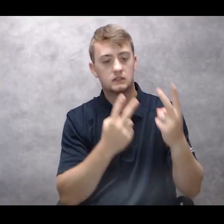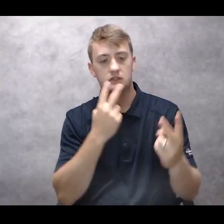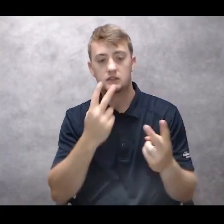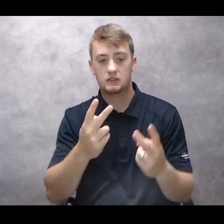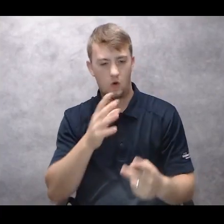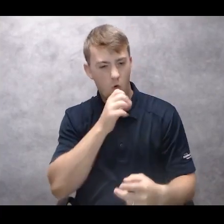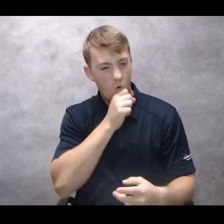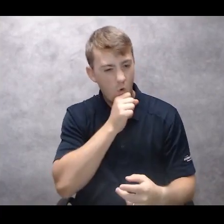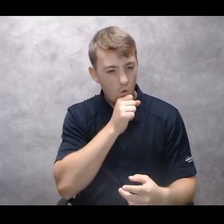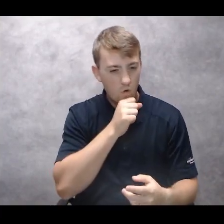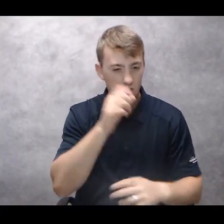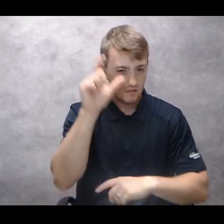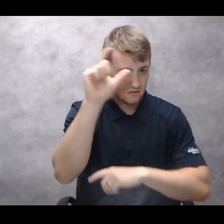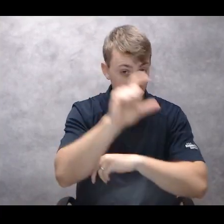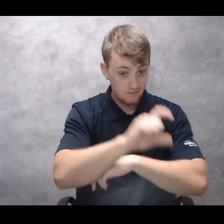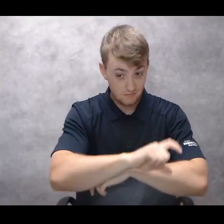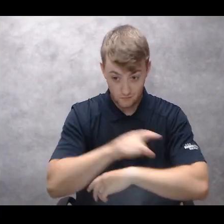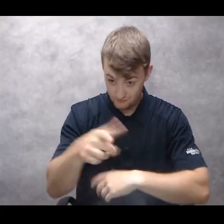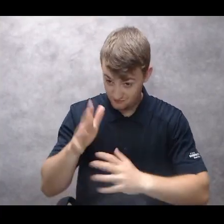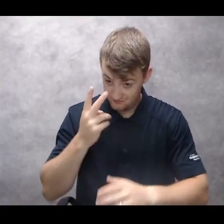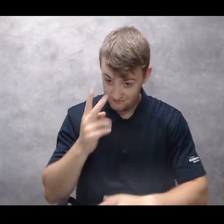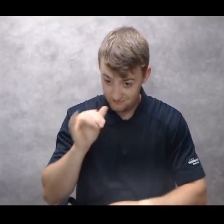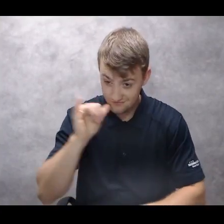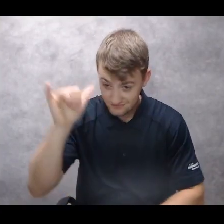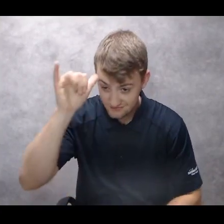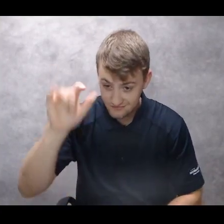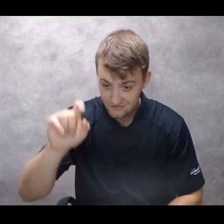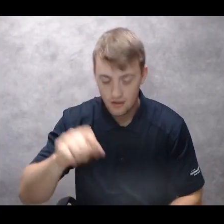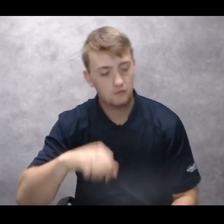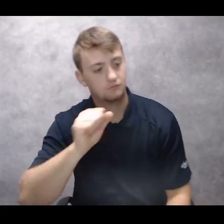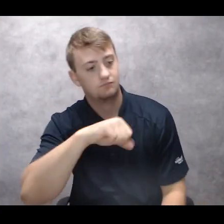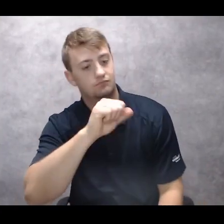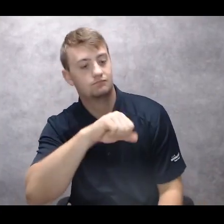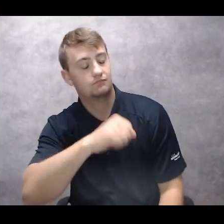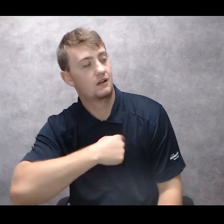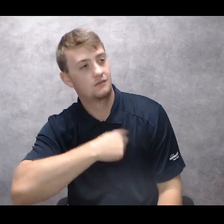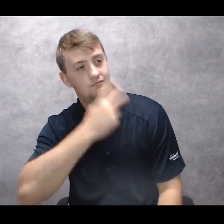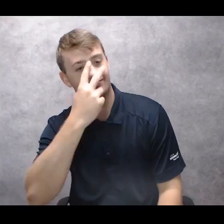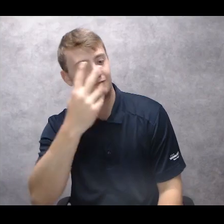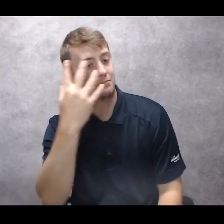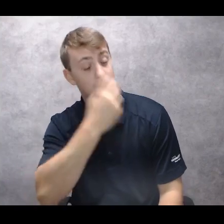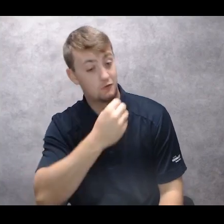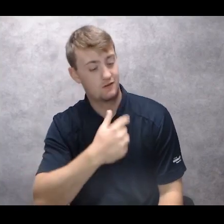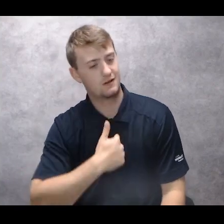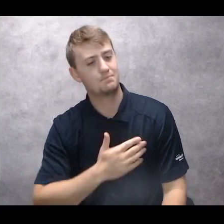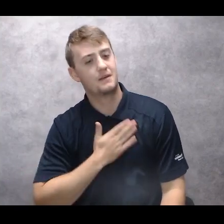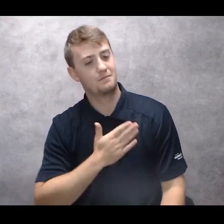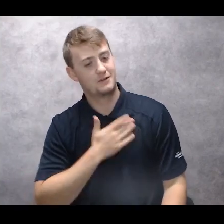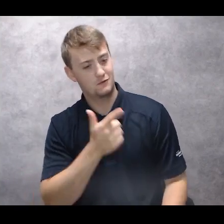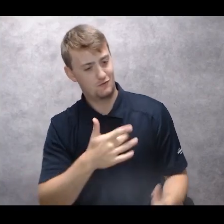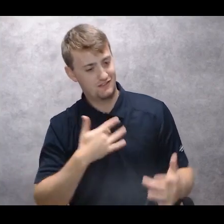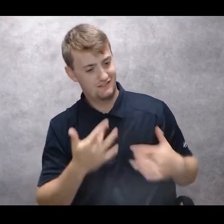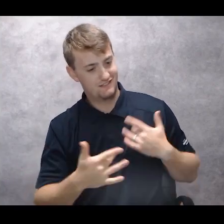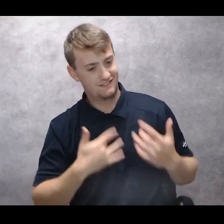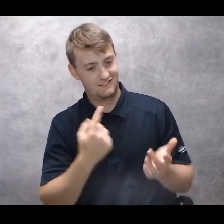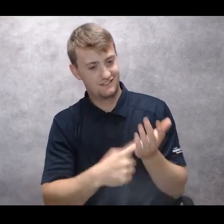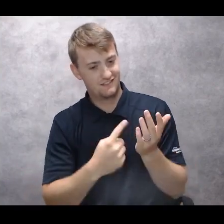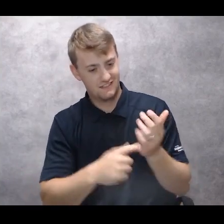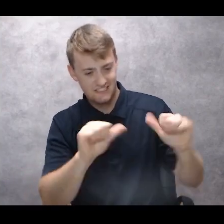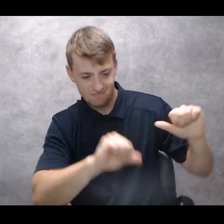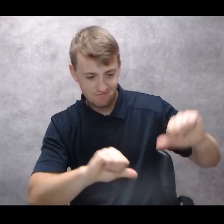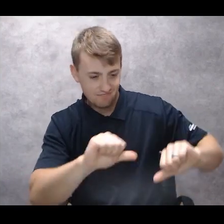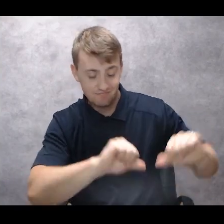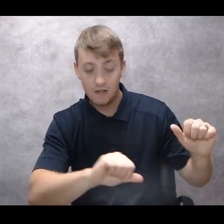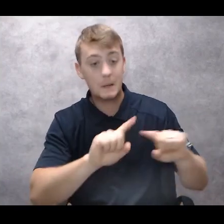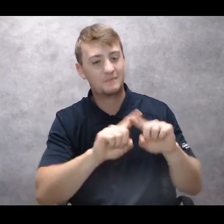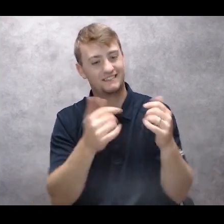are orange. Did you see the sunset yesterday? Yes, I did. It was beautiful. I am glad you're excited to talk